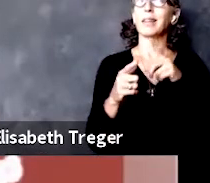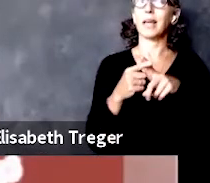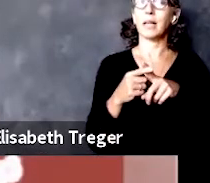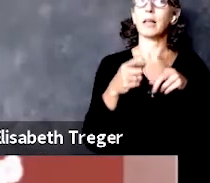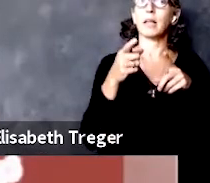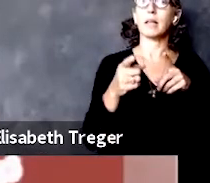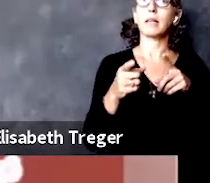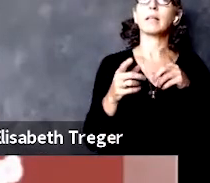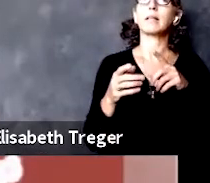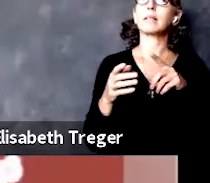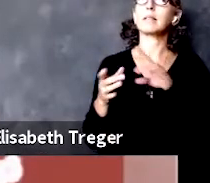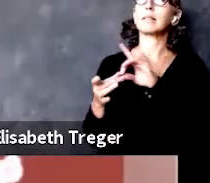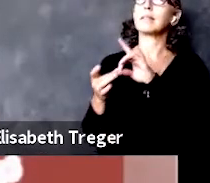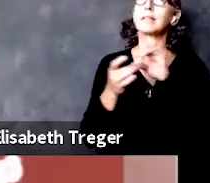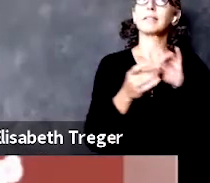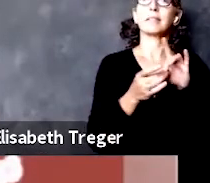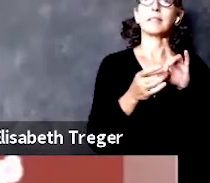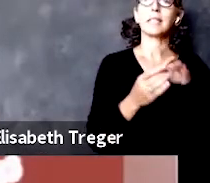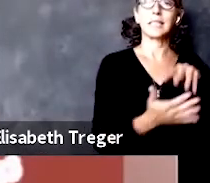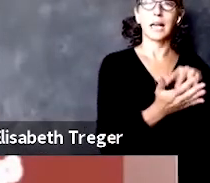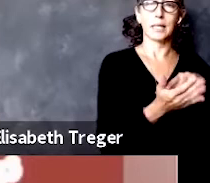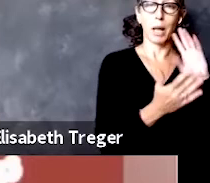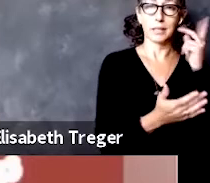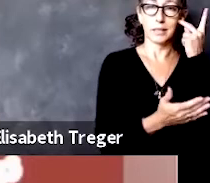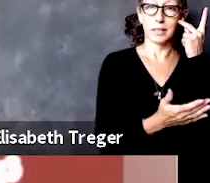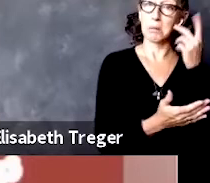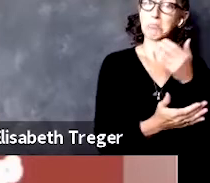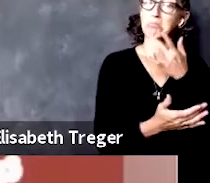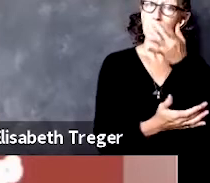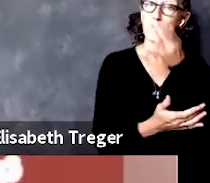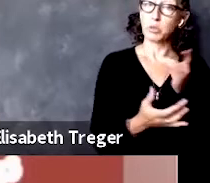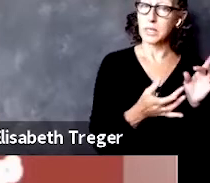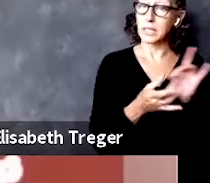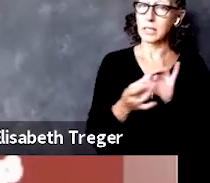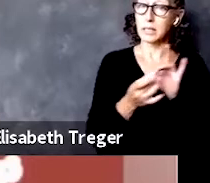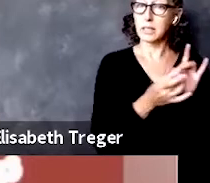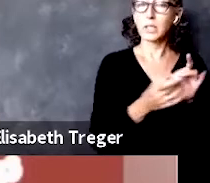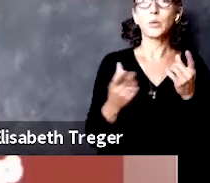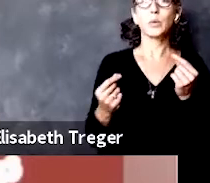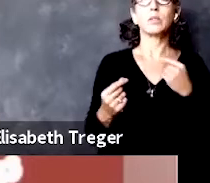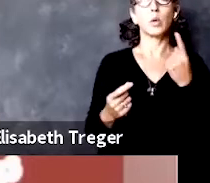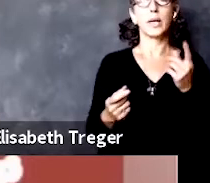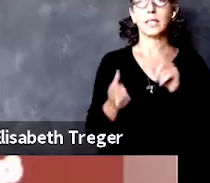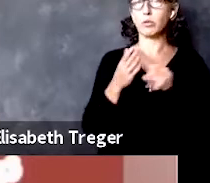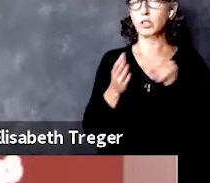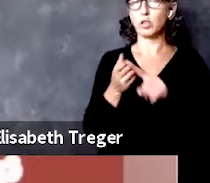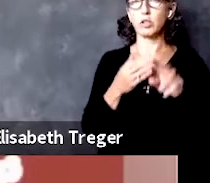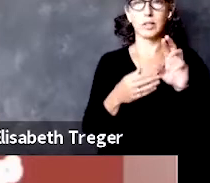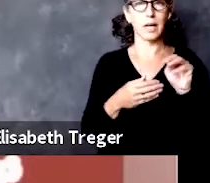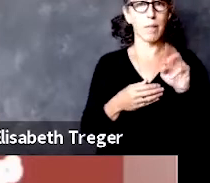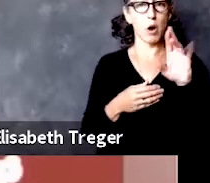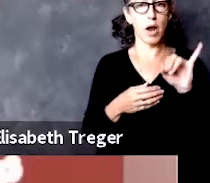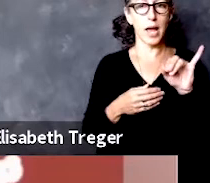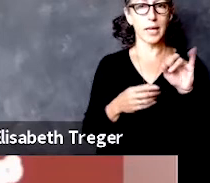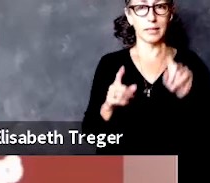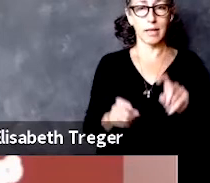interesting combination, psychiatry and politics. And he actually did MRI tests of what goes through someone's